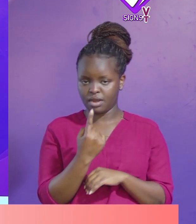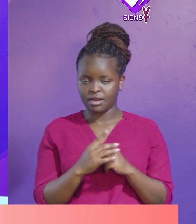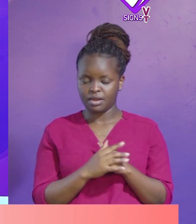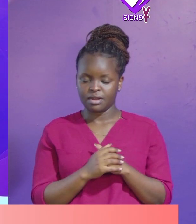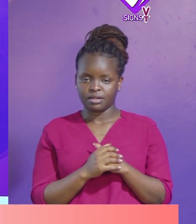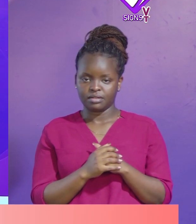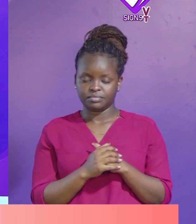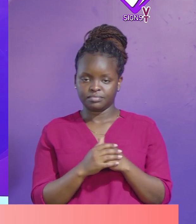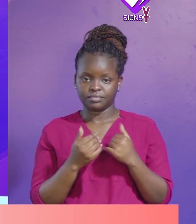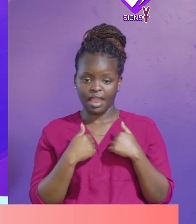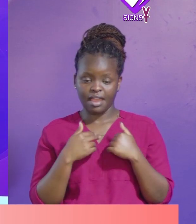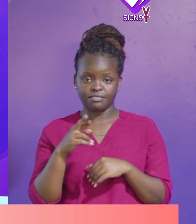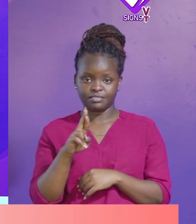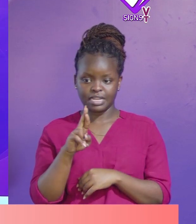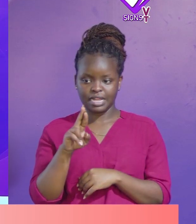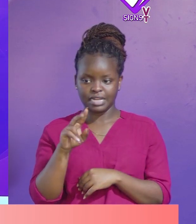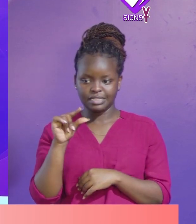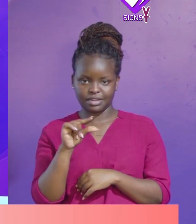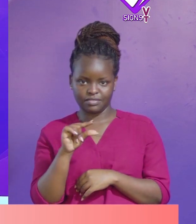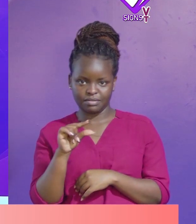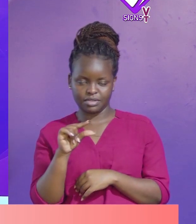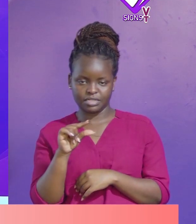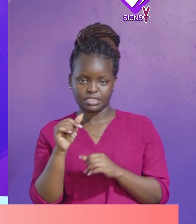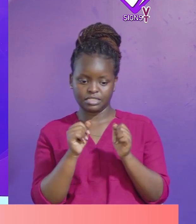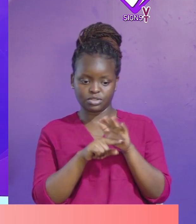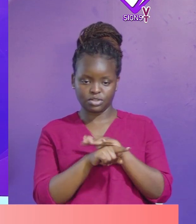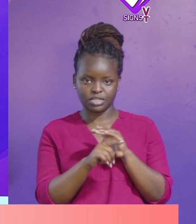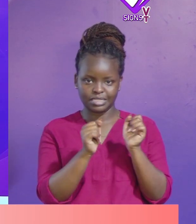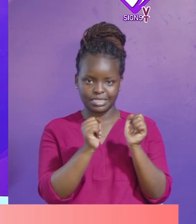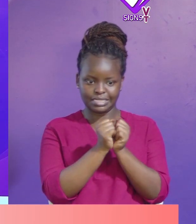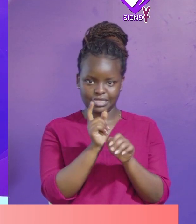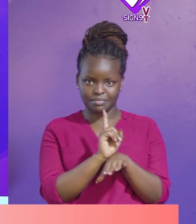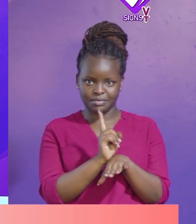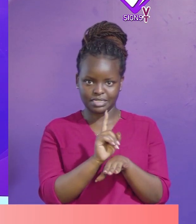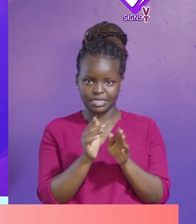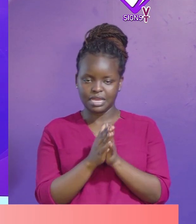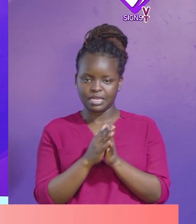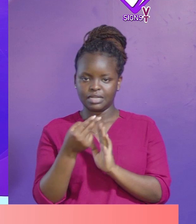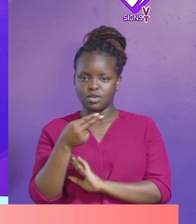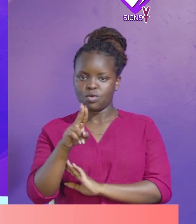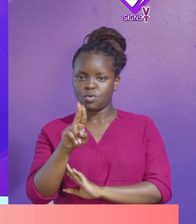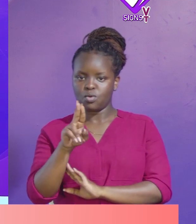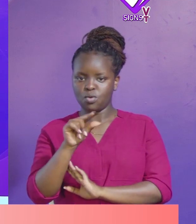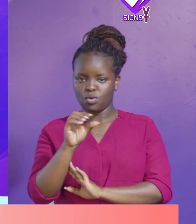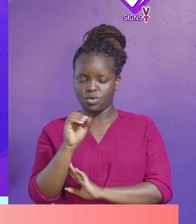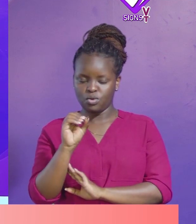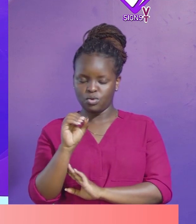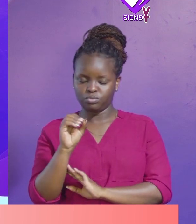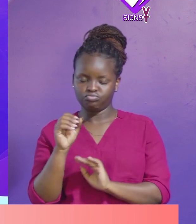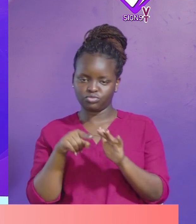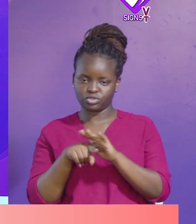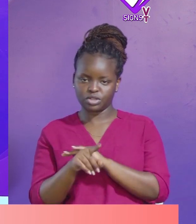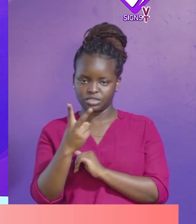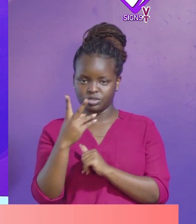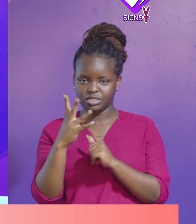had Ryan Gravenberch scoring in the 10th minute, and Ugo Ekitike scoring in the 29th minute. That